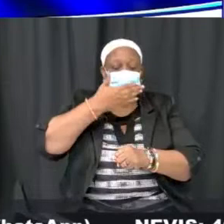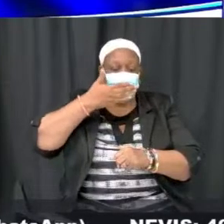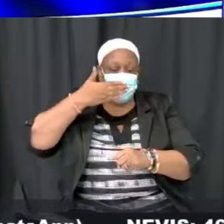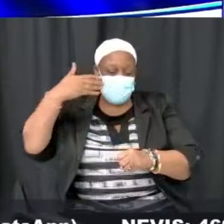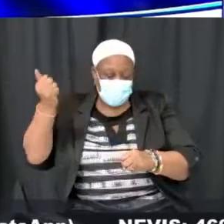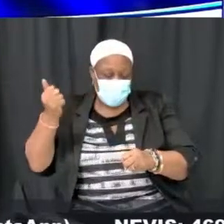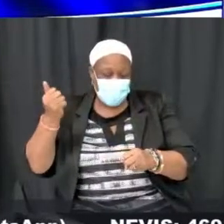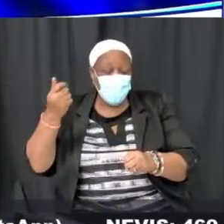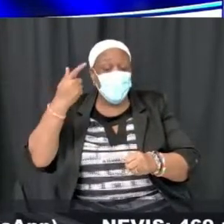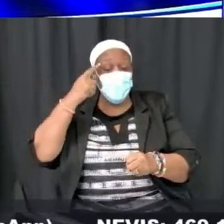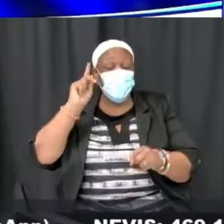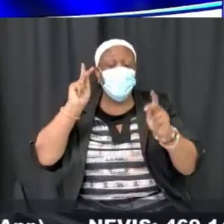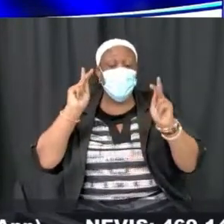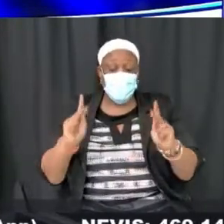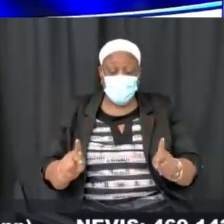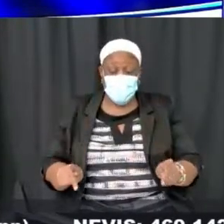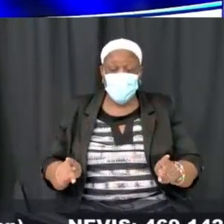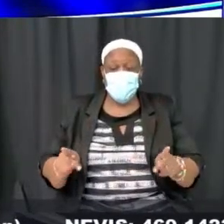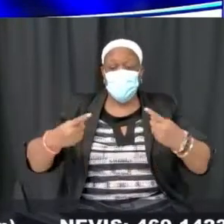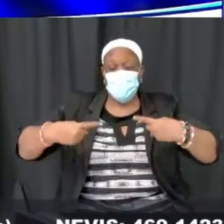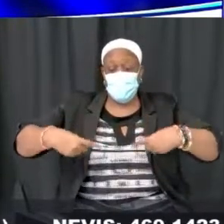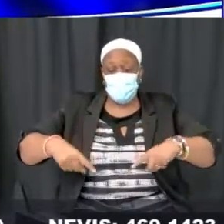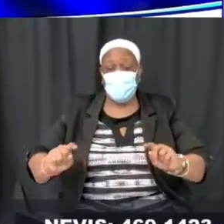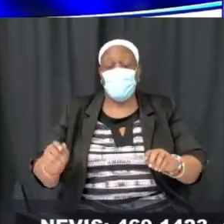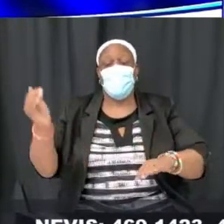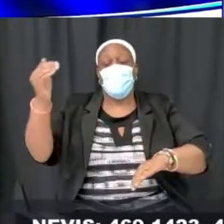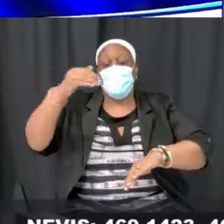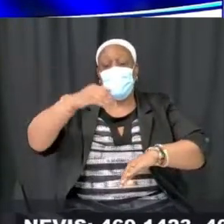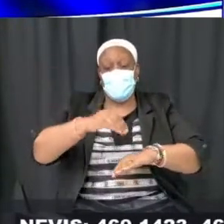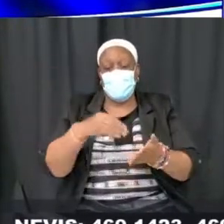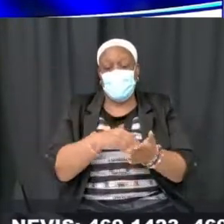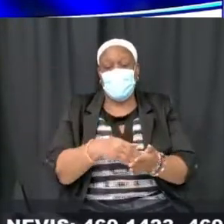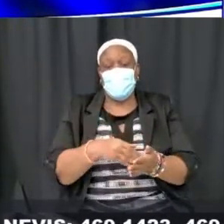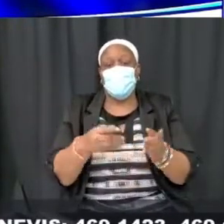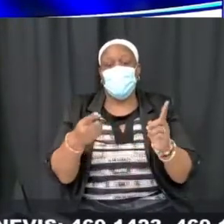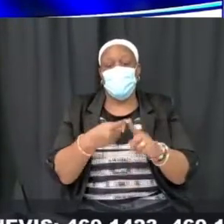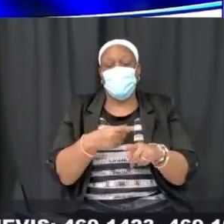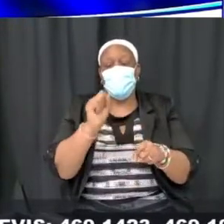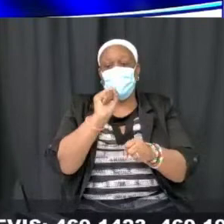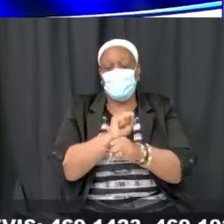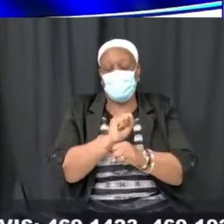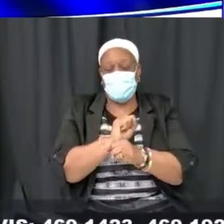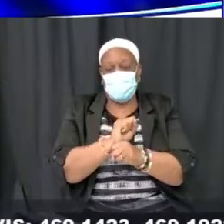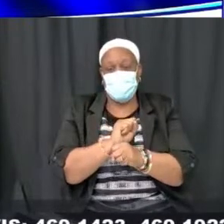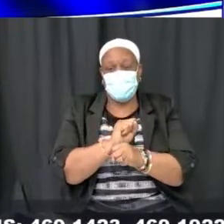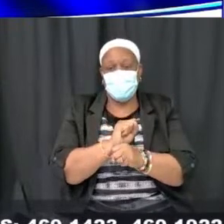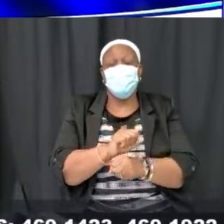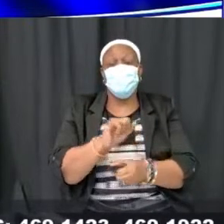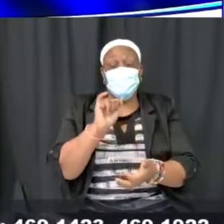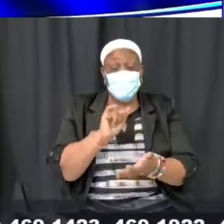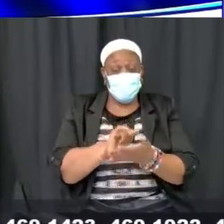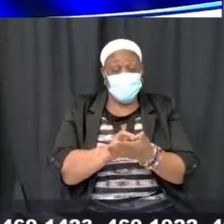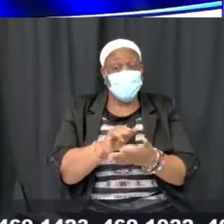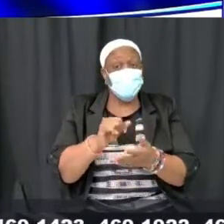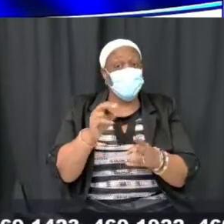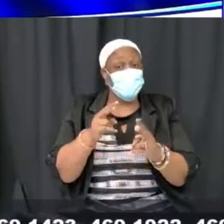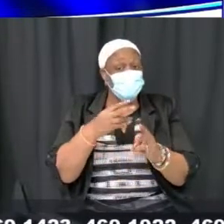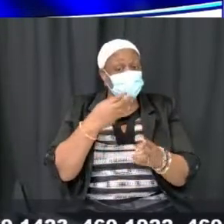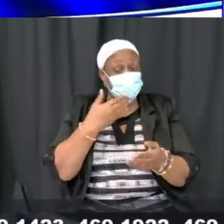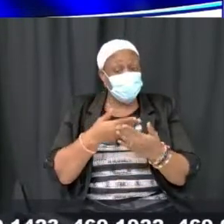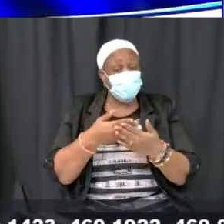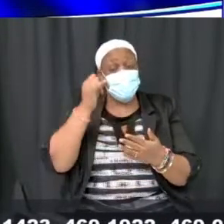for our citizens to earn a living. Ultimately, that is the goal. Thanks for your kind